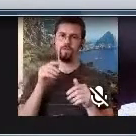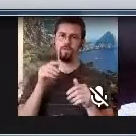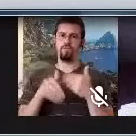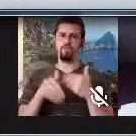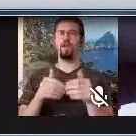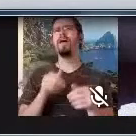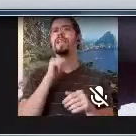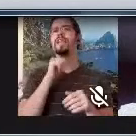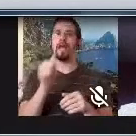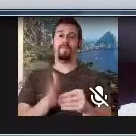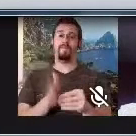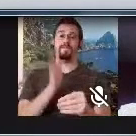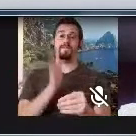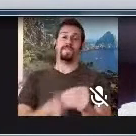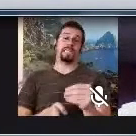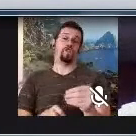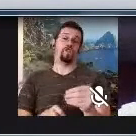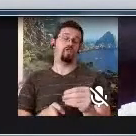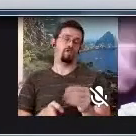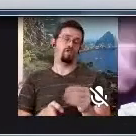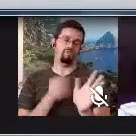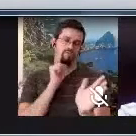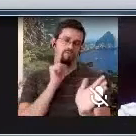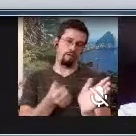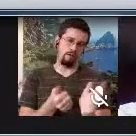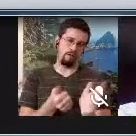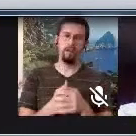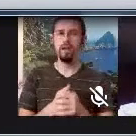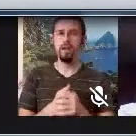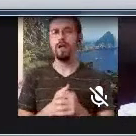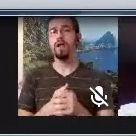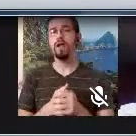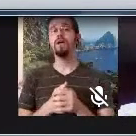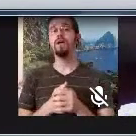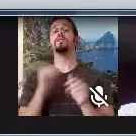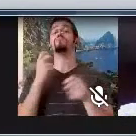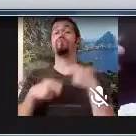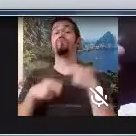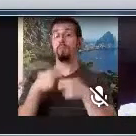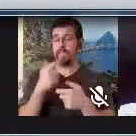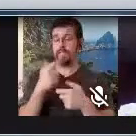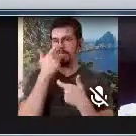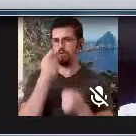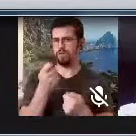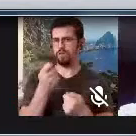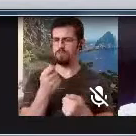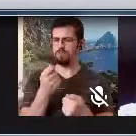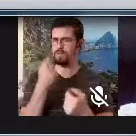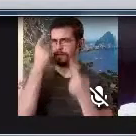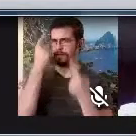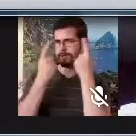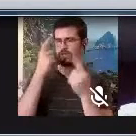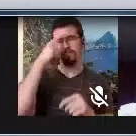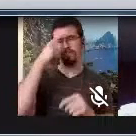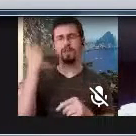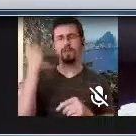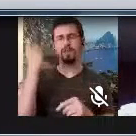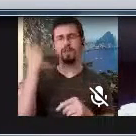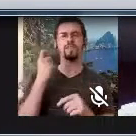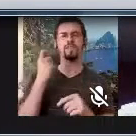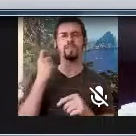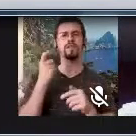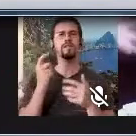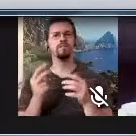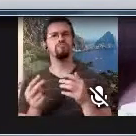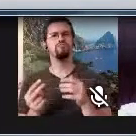itself. But some of the problems are interesting to consider because they reflect generally on the